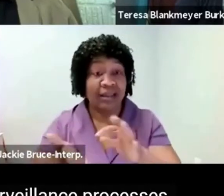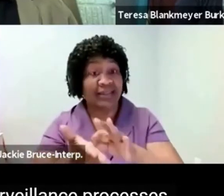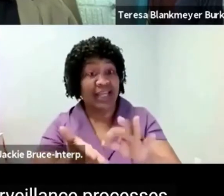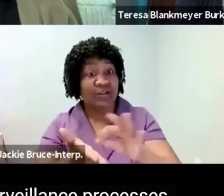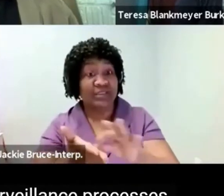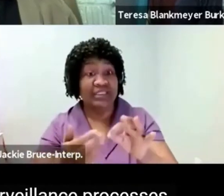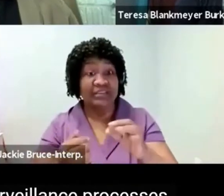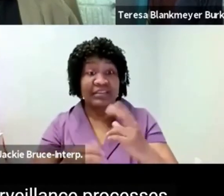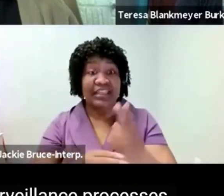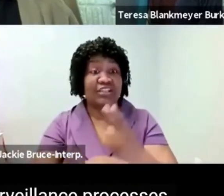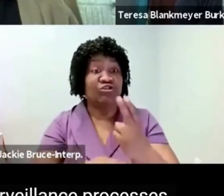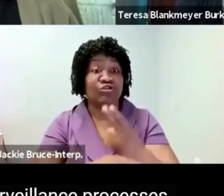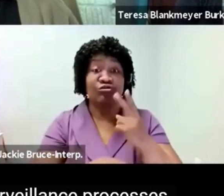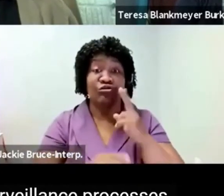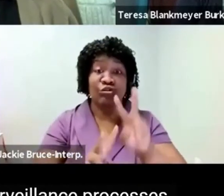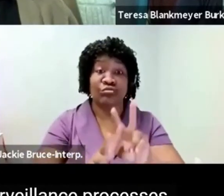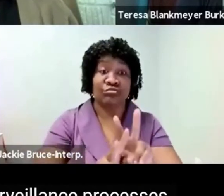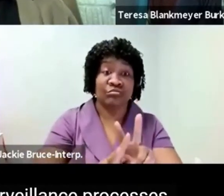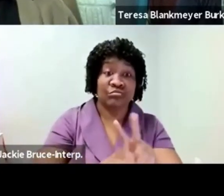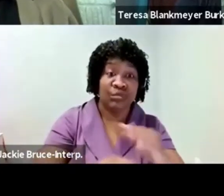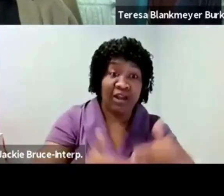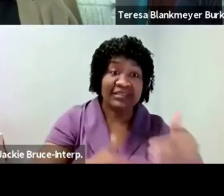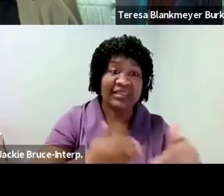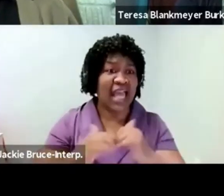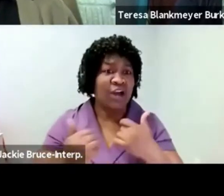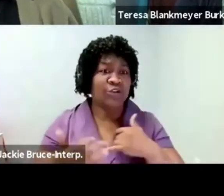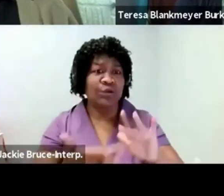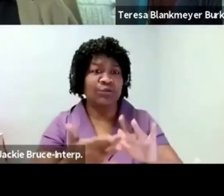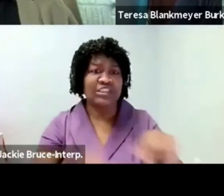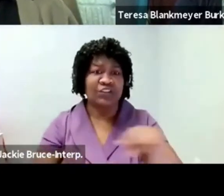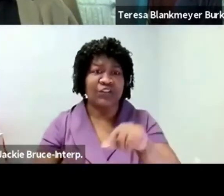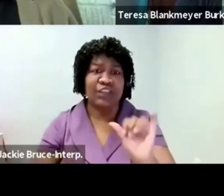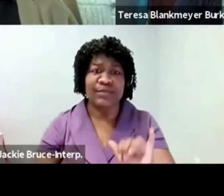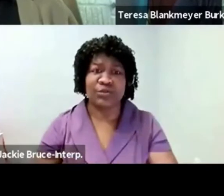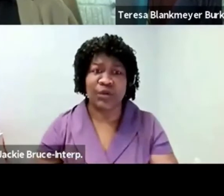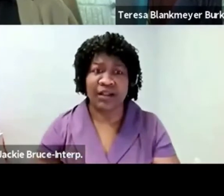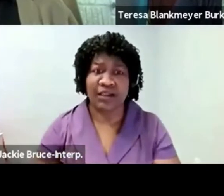in usual surveillance processes, how should we reach out to them as well?